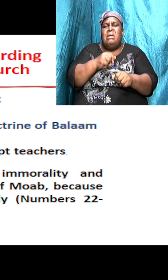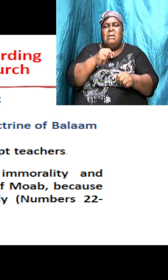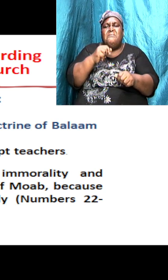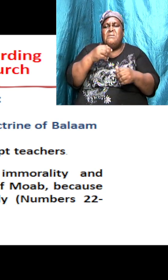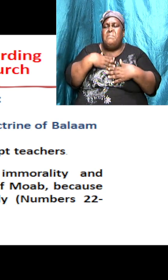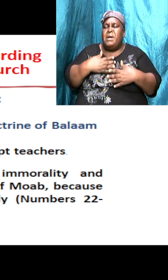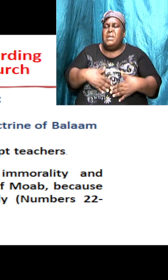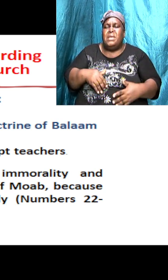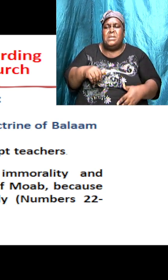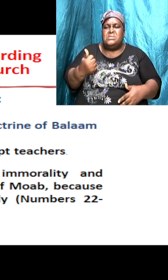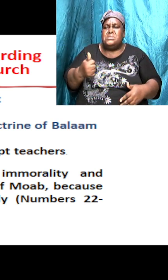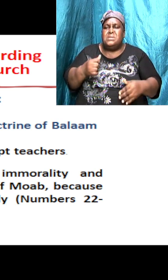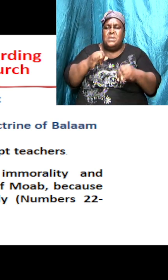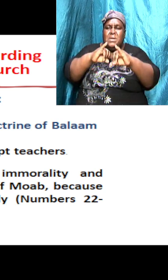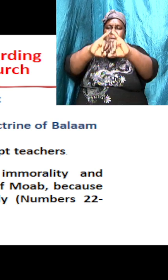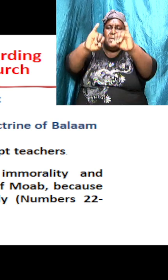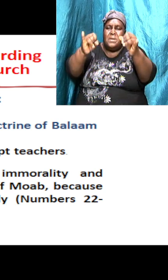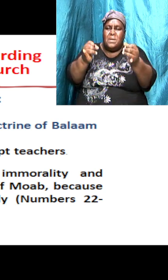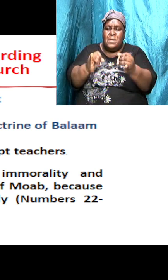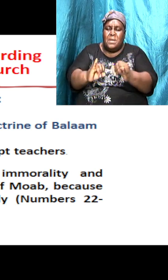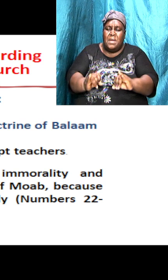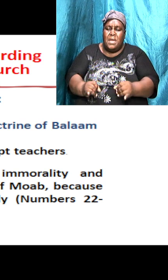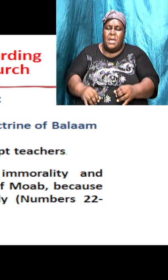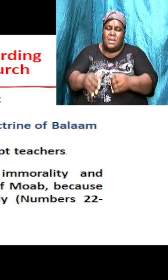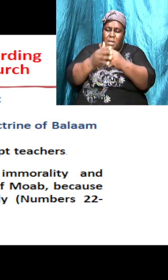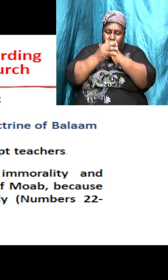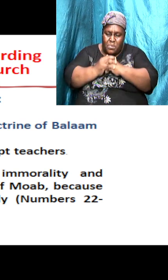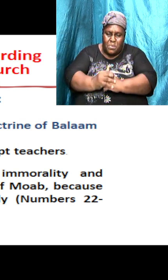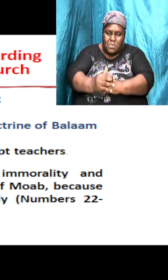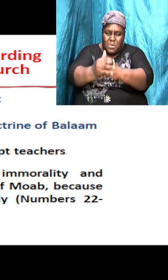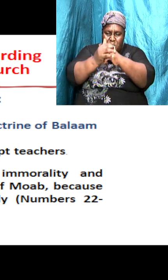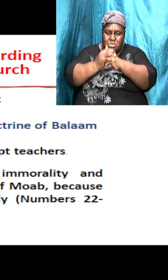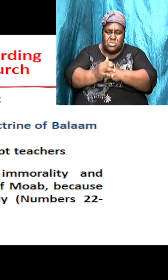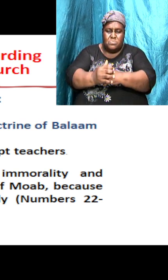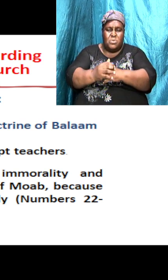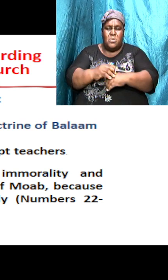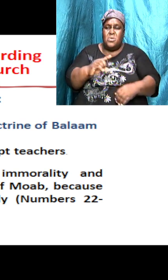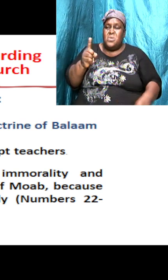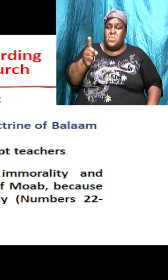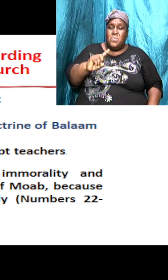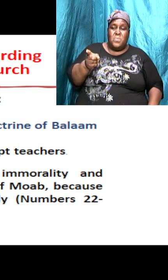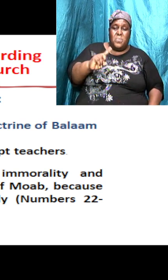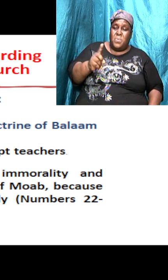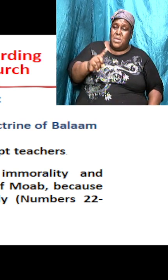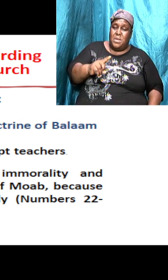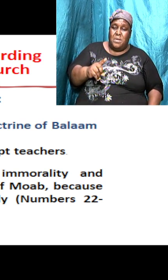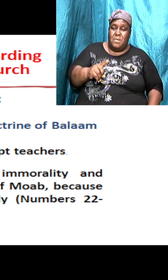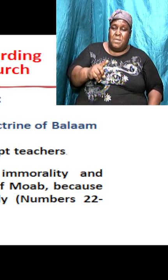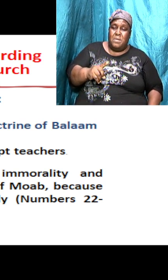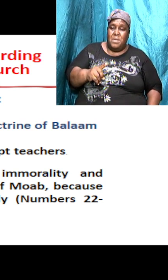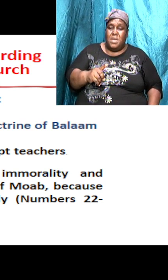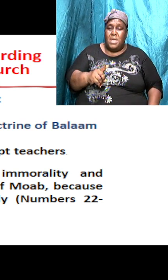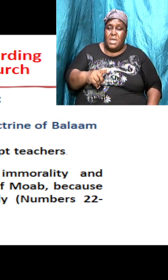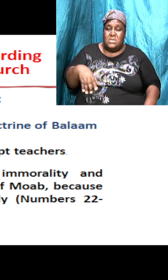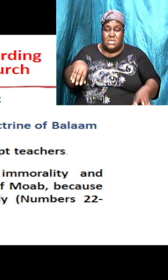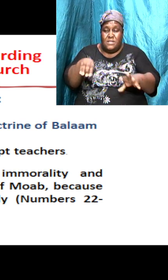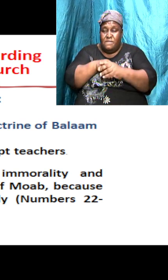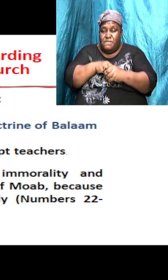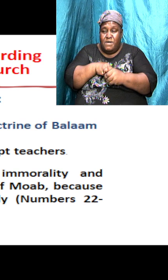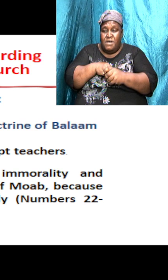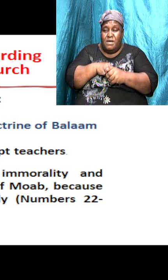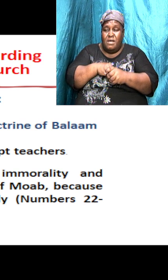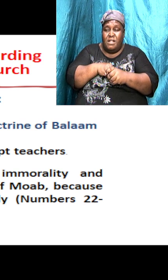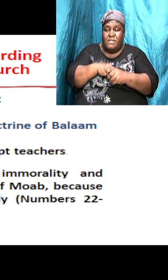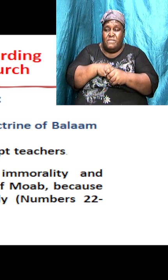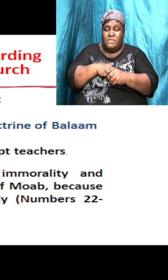that idol worship was brought in. Because whenever there is compromise, then there is idolatry. Whenever there is compromise